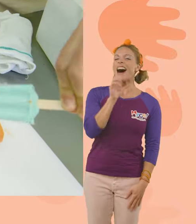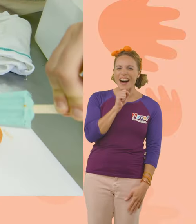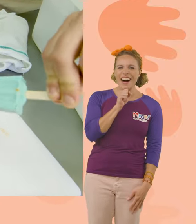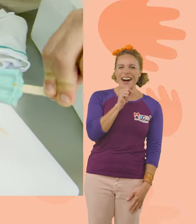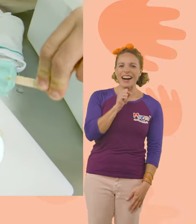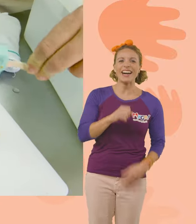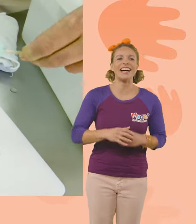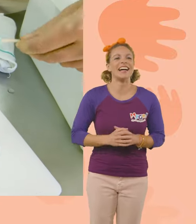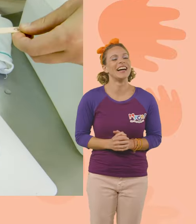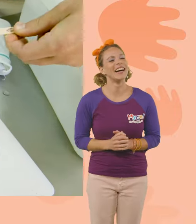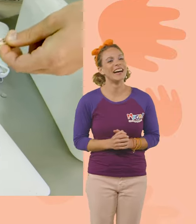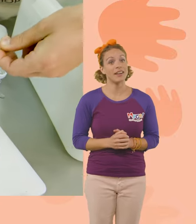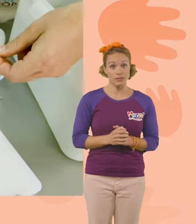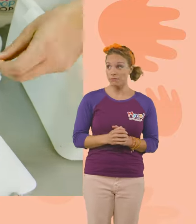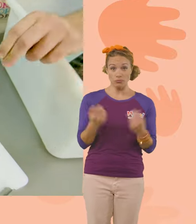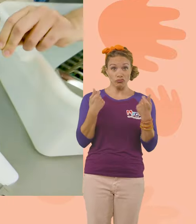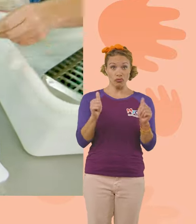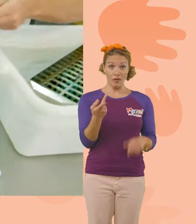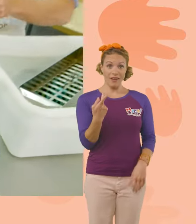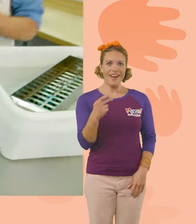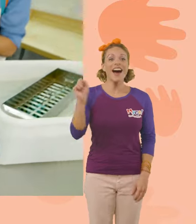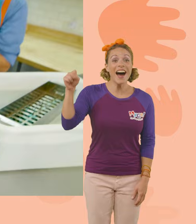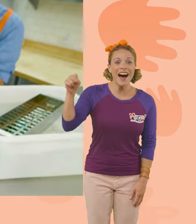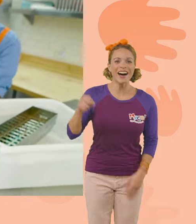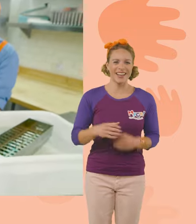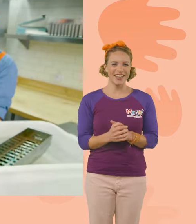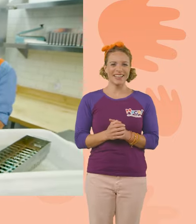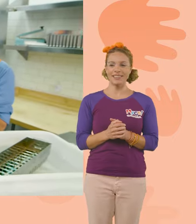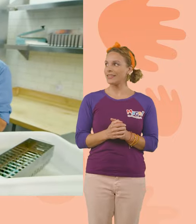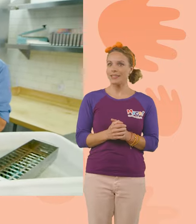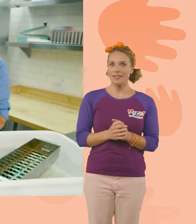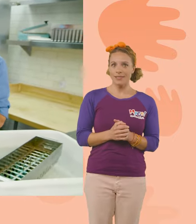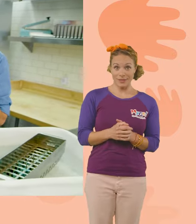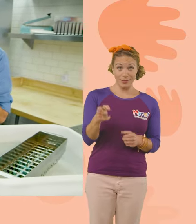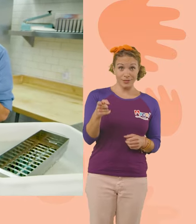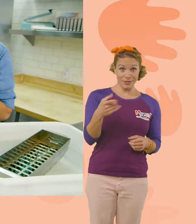out. Blue and orange. Shall we try them? Yeah.